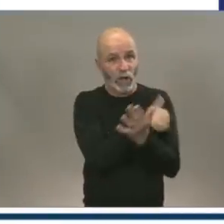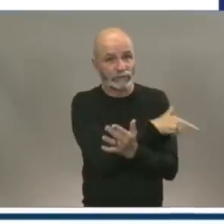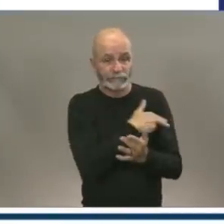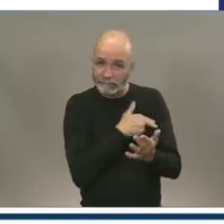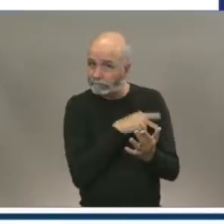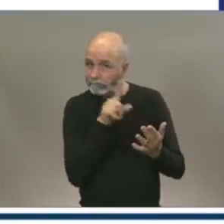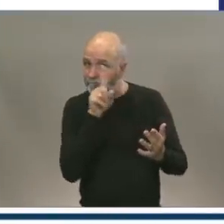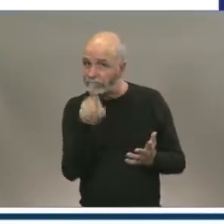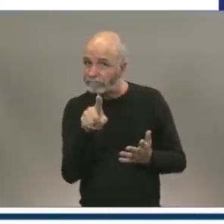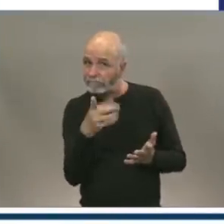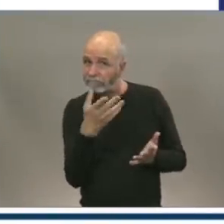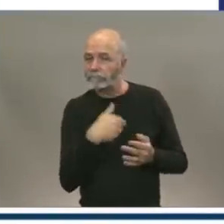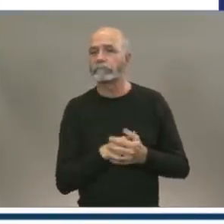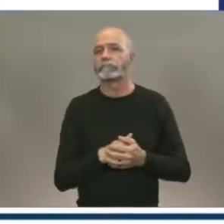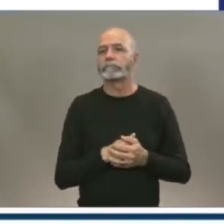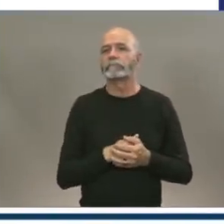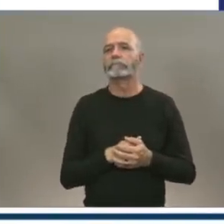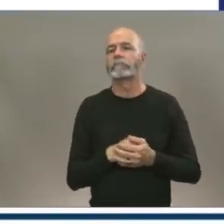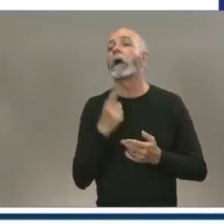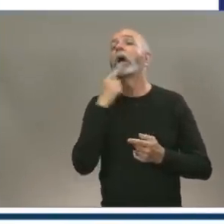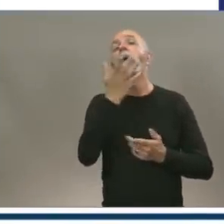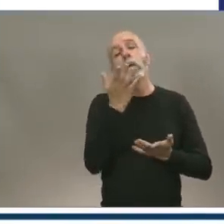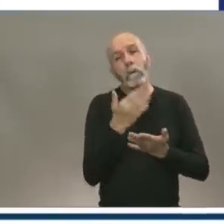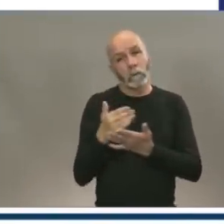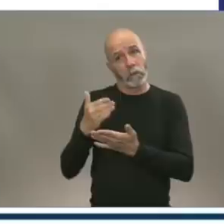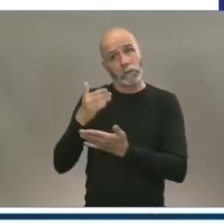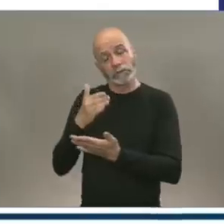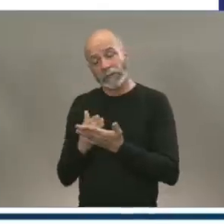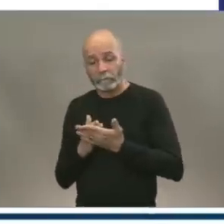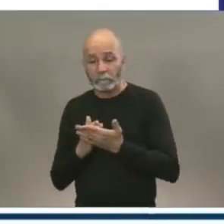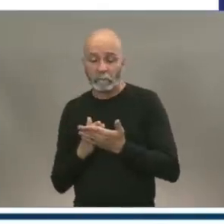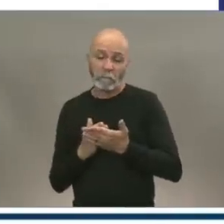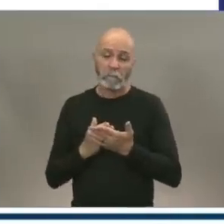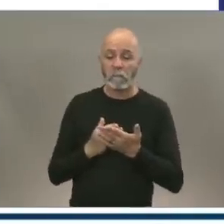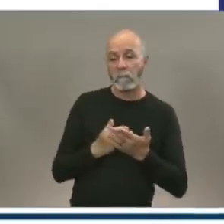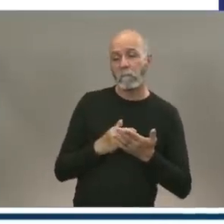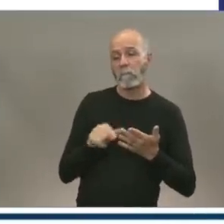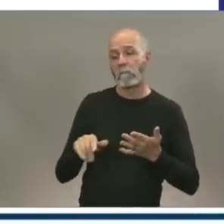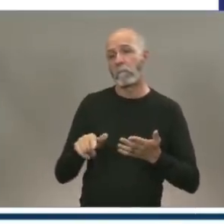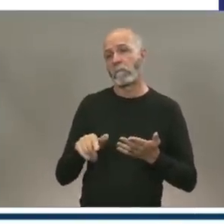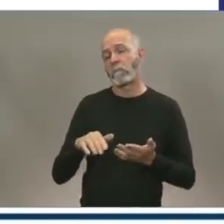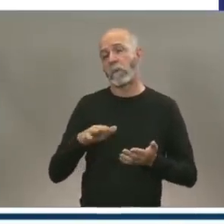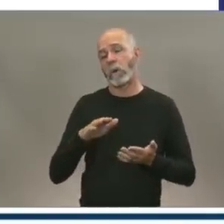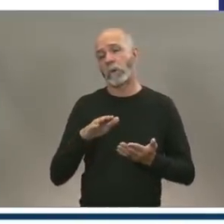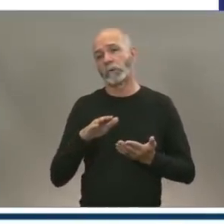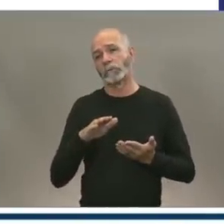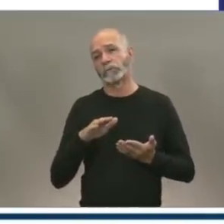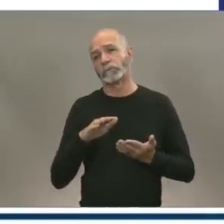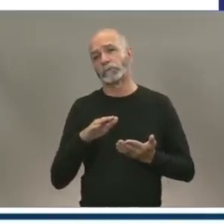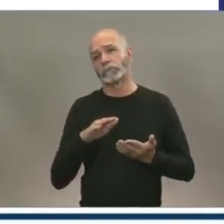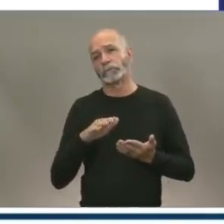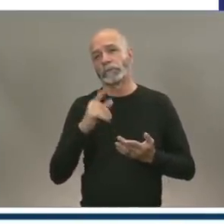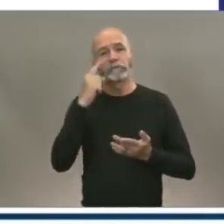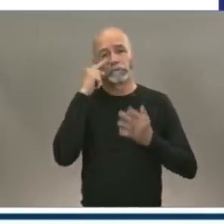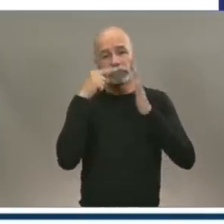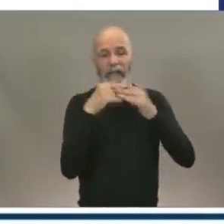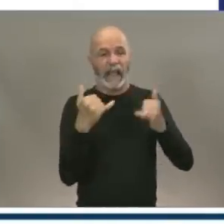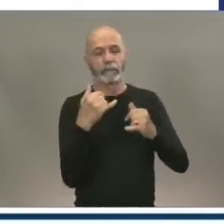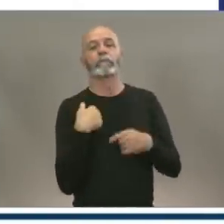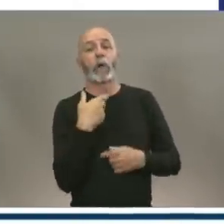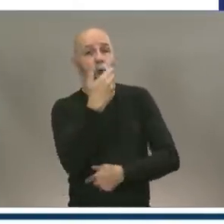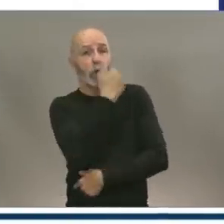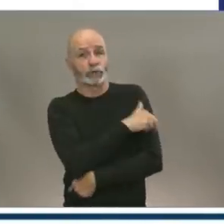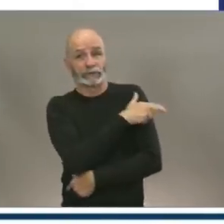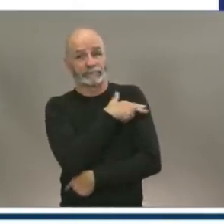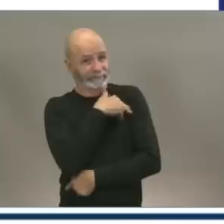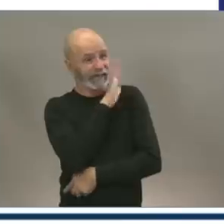is for people with active cases. I'm wondering how much the hospital system is being impacted by